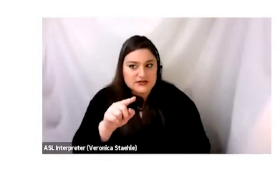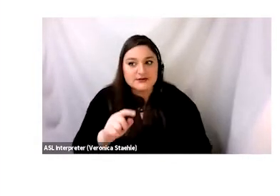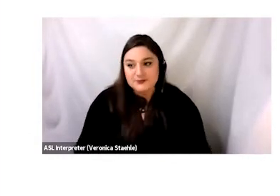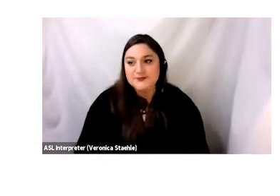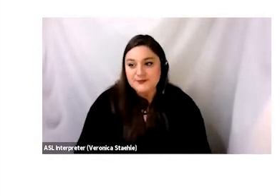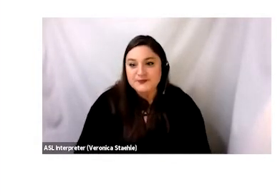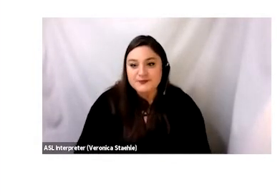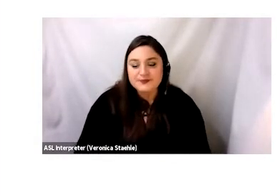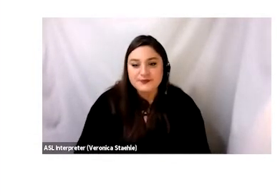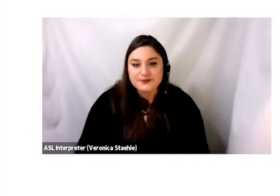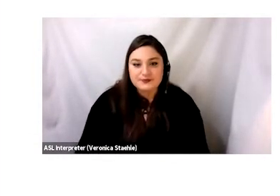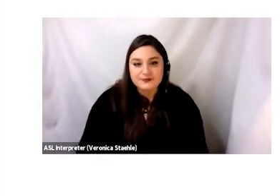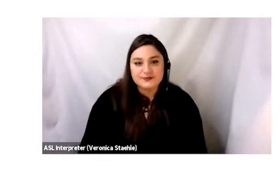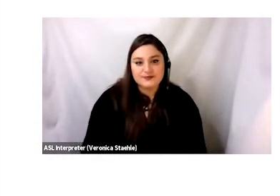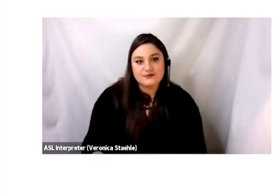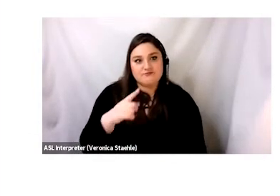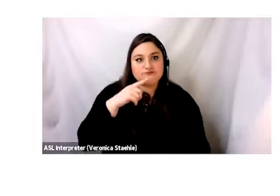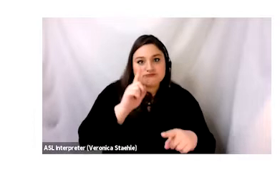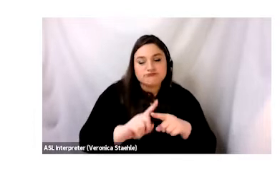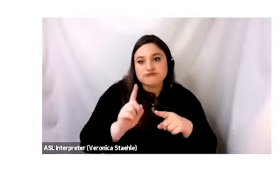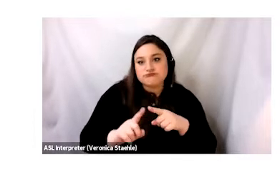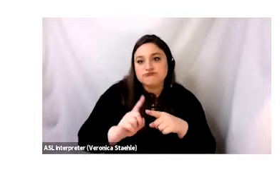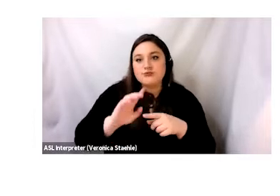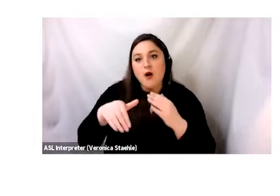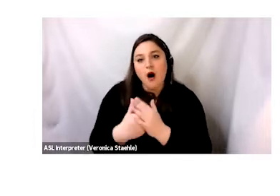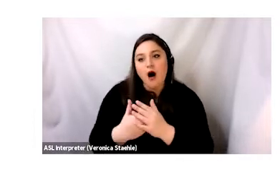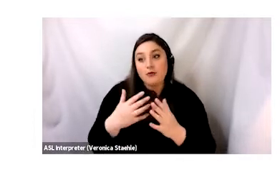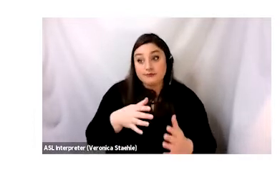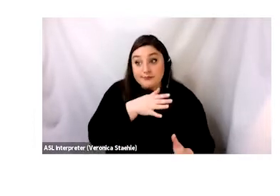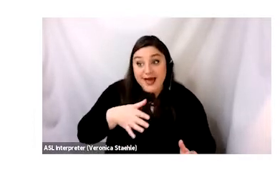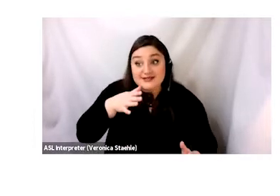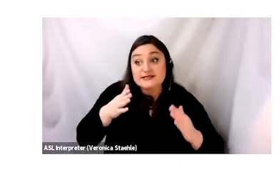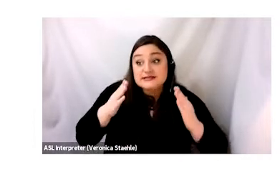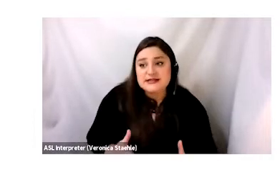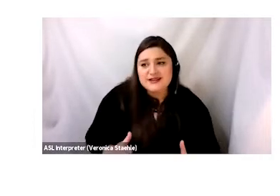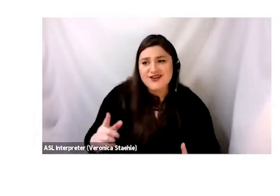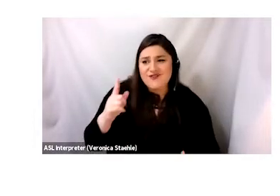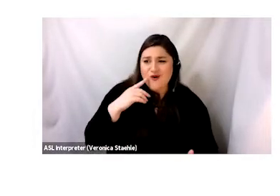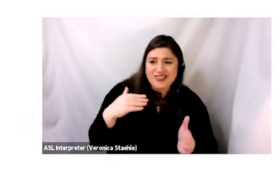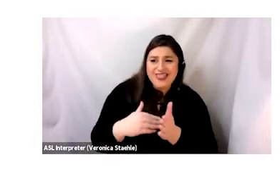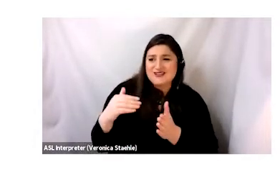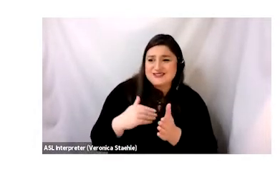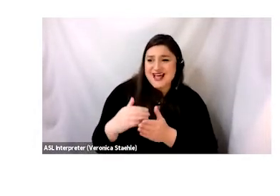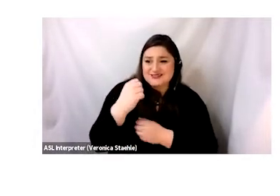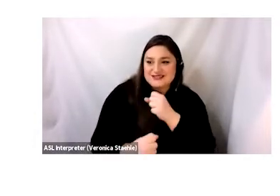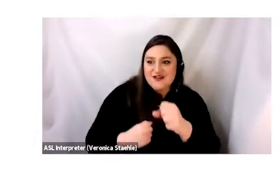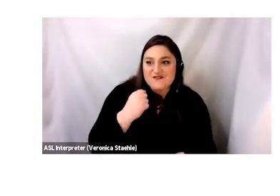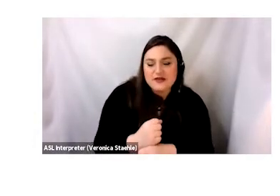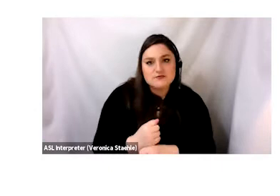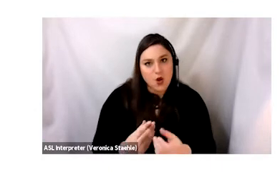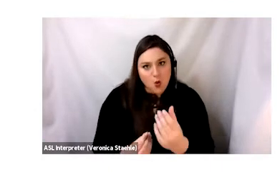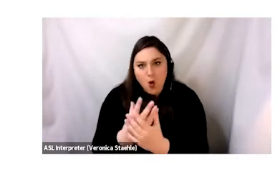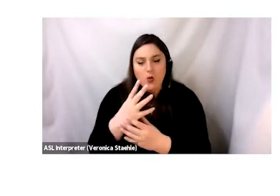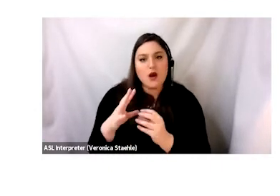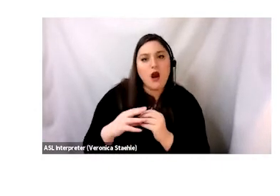peasants, spinners, weavers, and merchants over at least 5 millennia, this cotton world was vibrant and expanding.